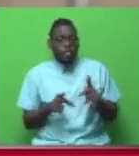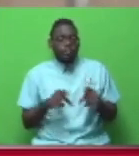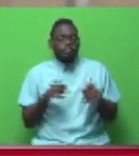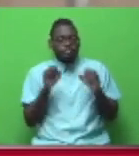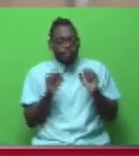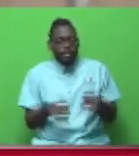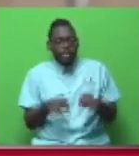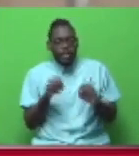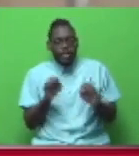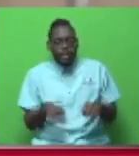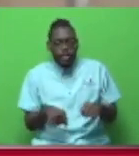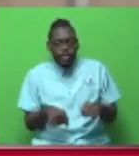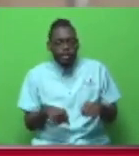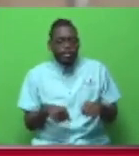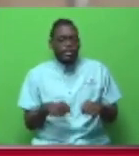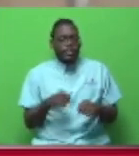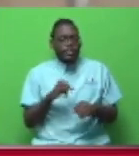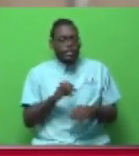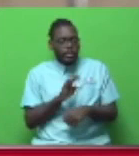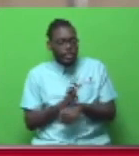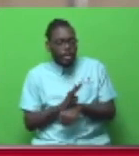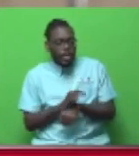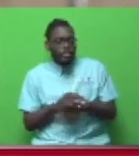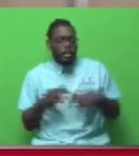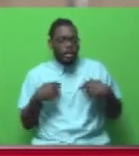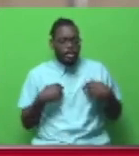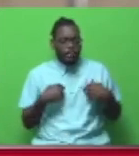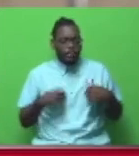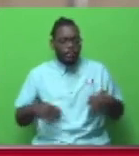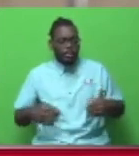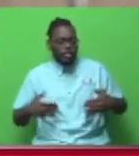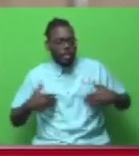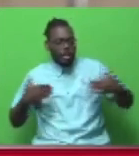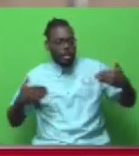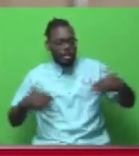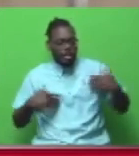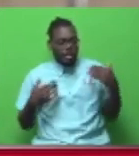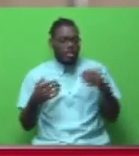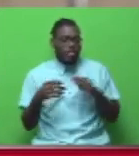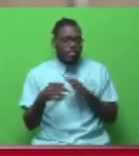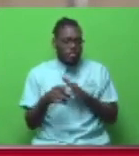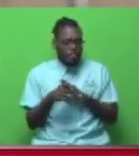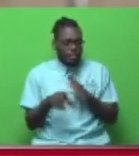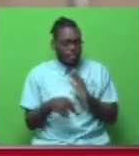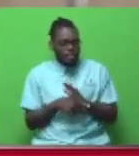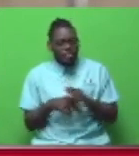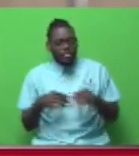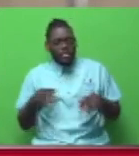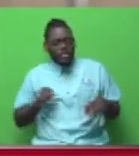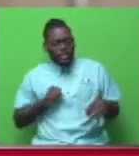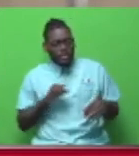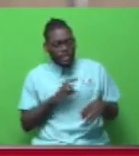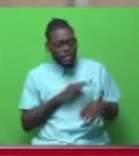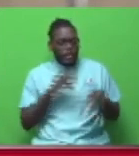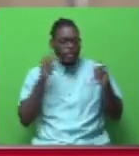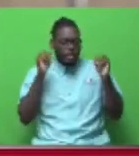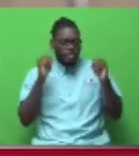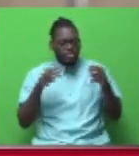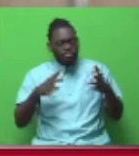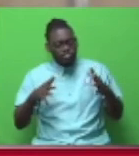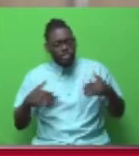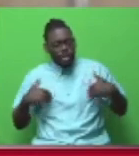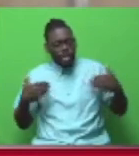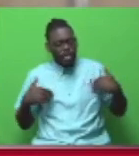we have a relatively young legal staff throughout the length and breadth of the ministry. And this, to this end, Mr. Vice